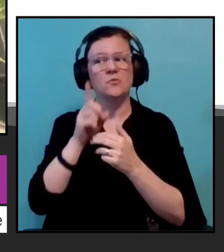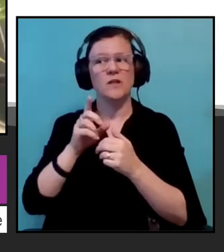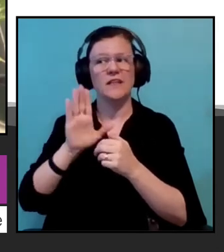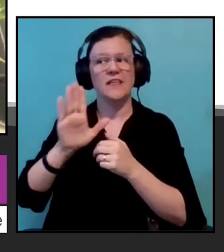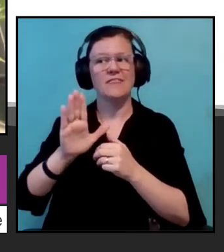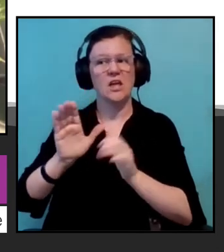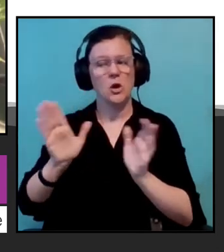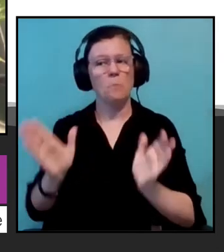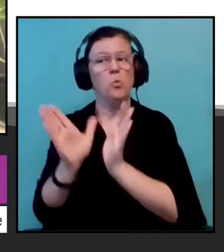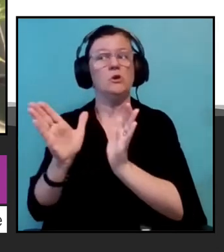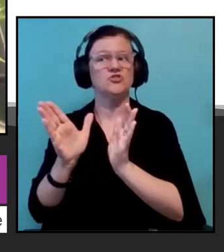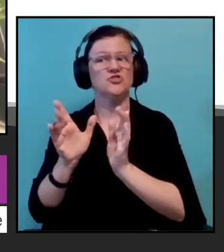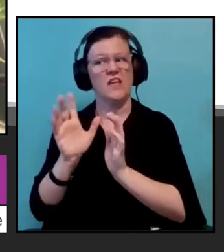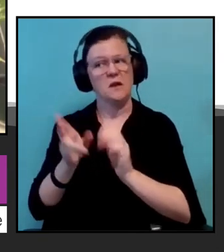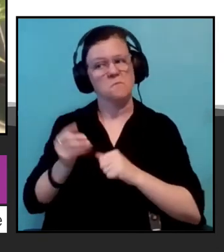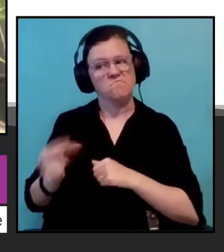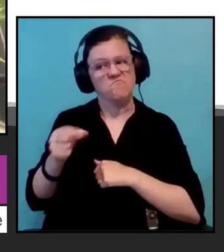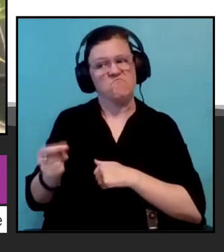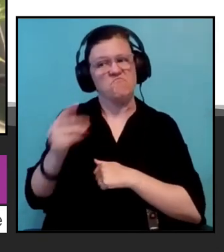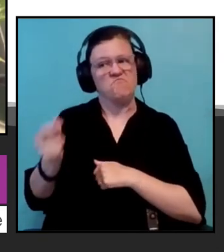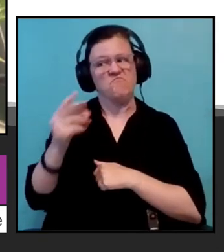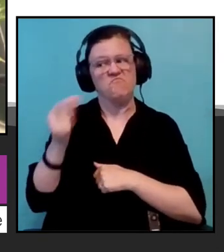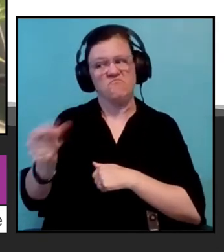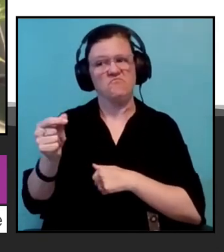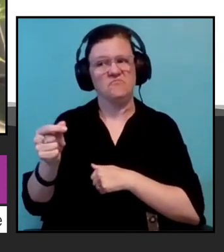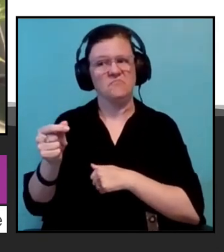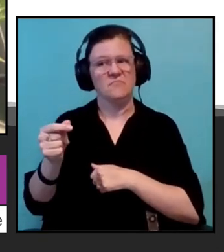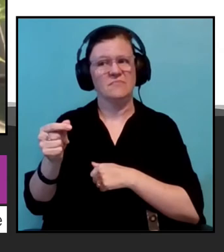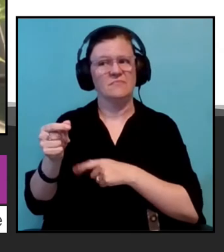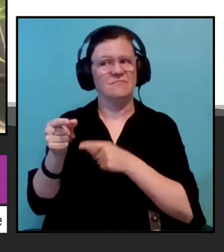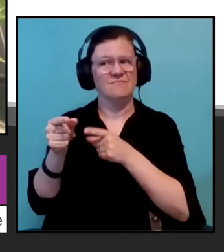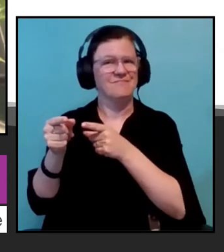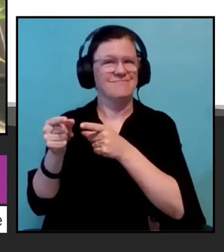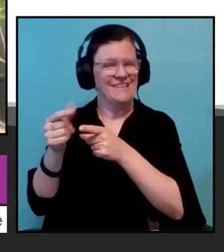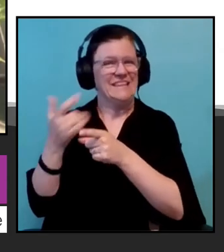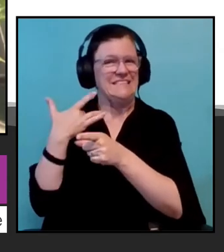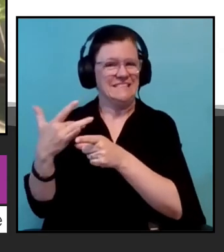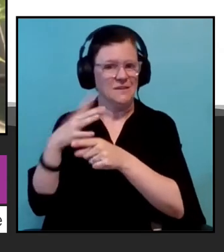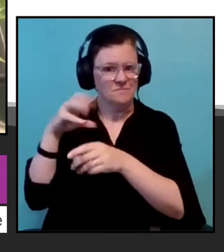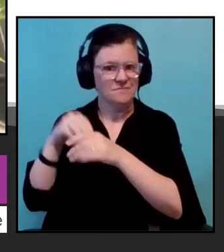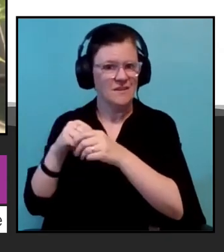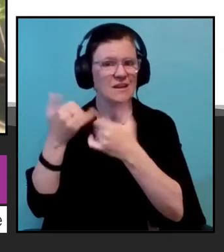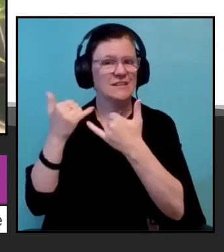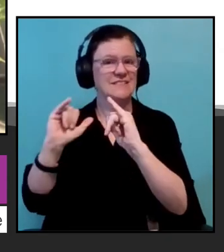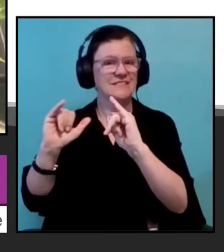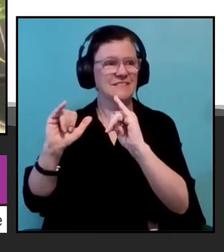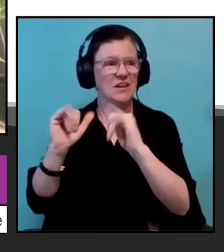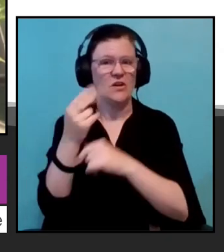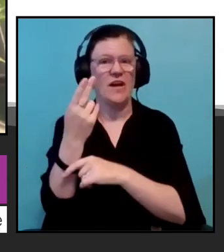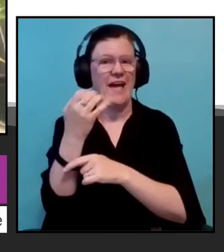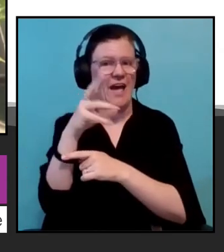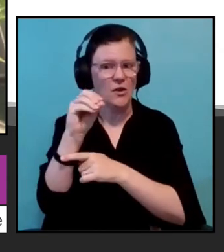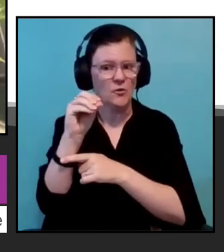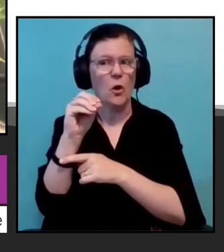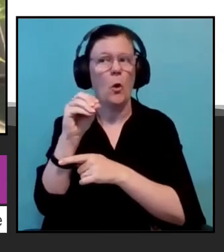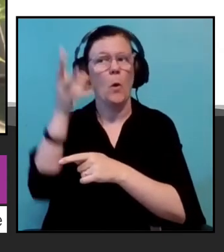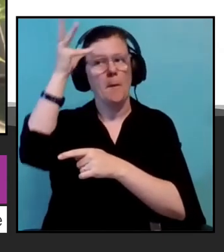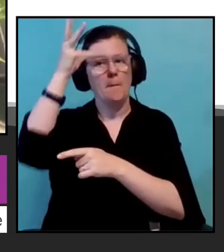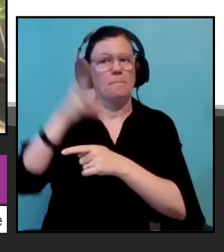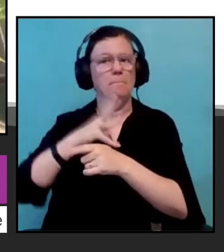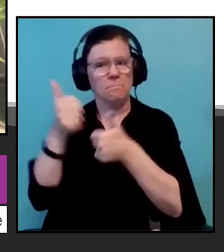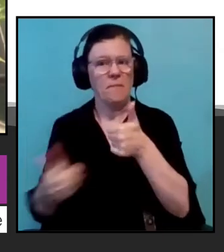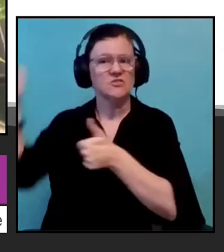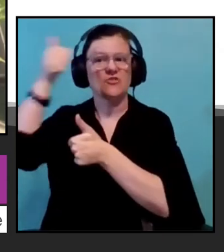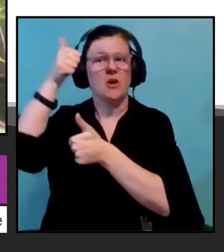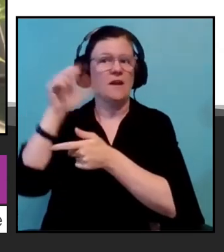and the push that's very much still within a like heteropatriarchal capitalist